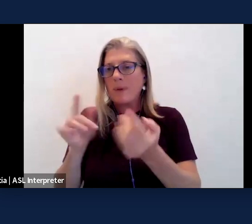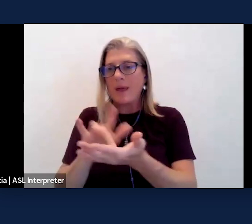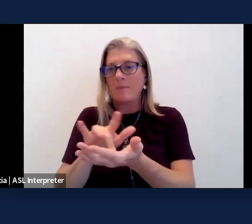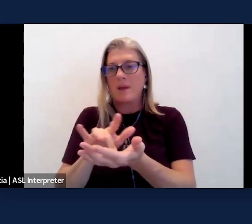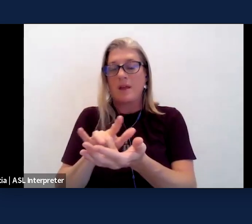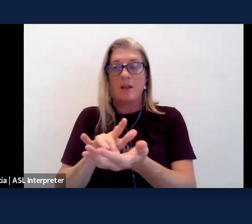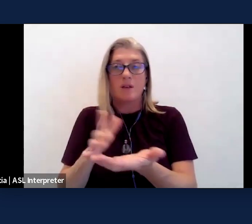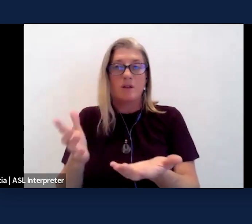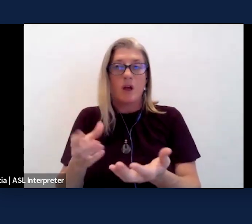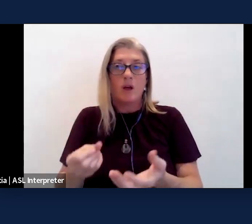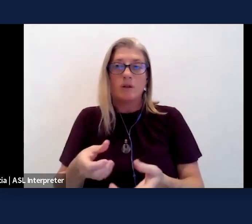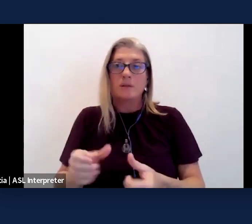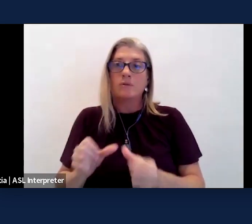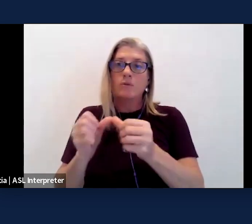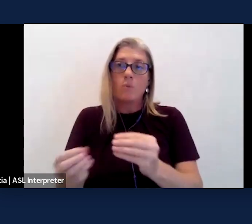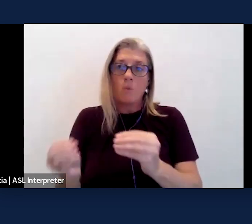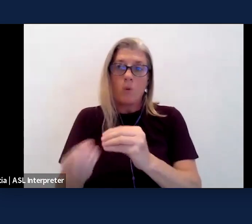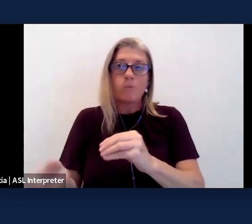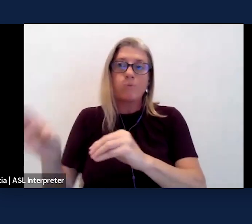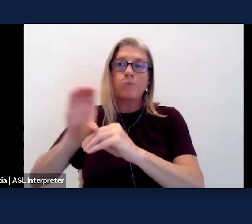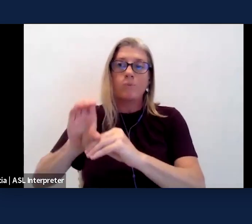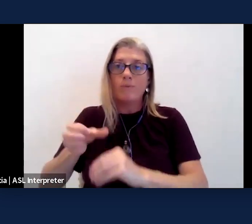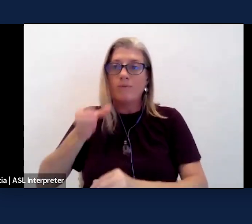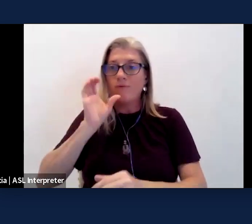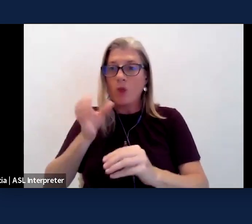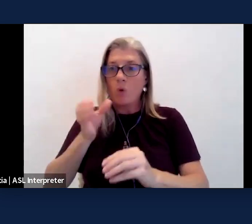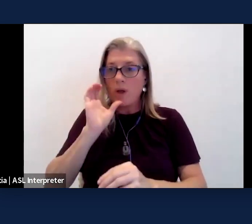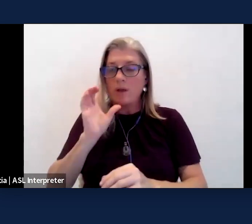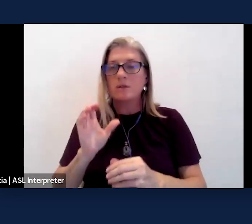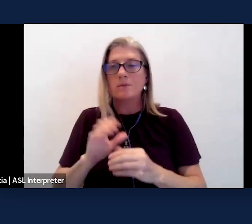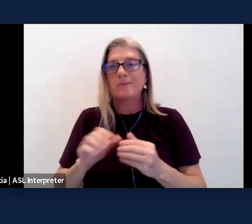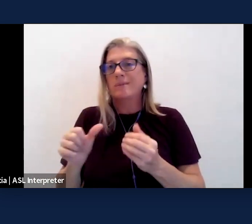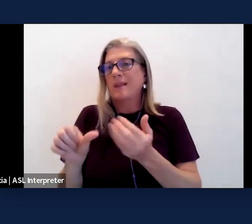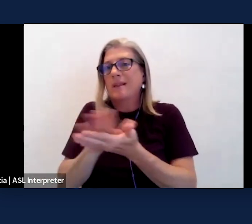despite increasing fluids, despite enemas, despite